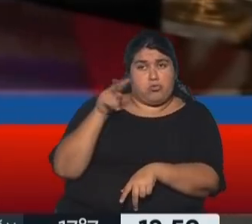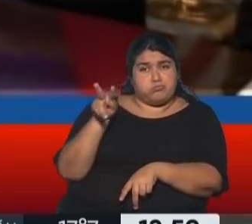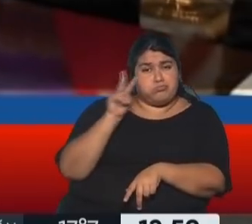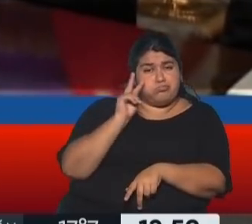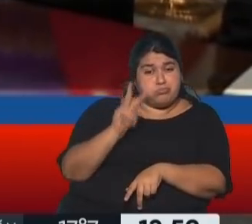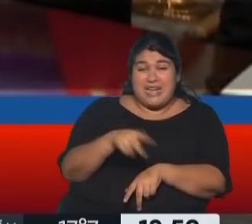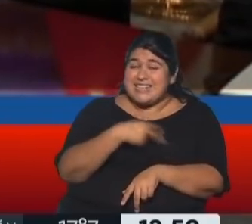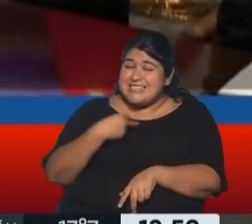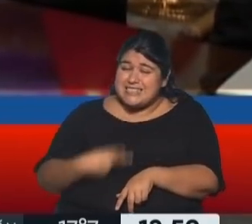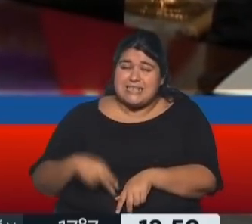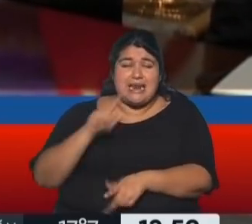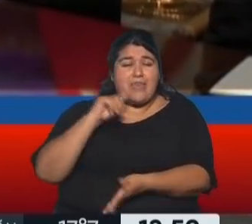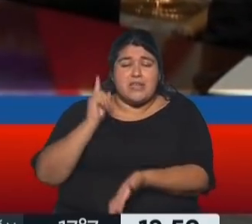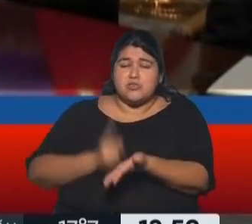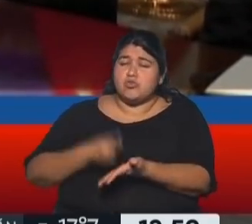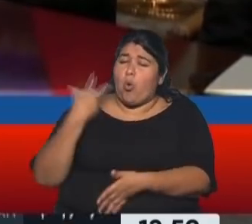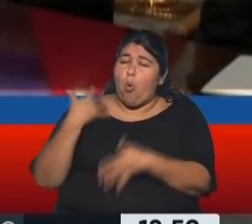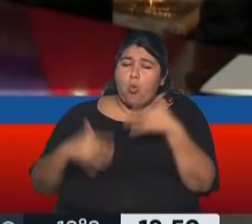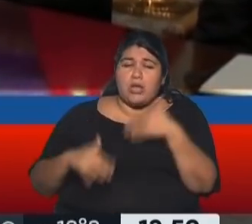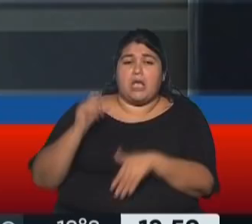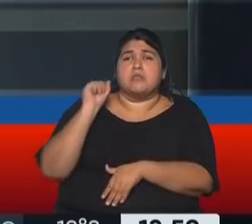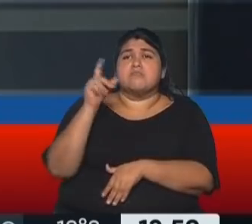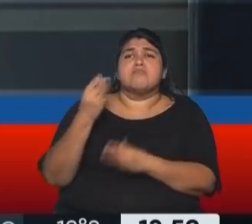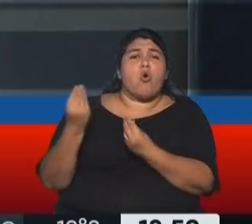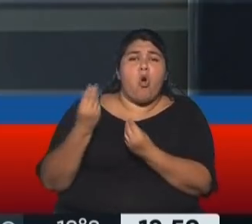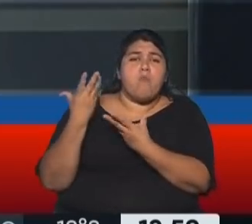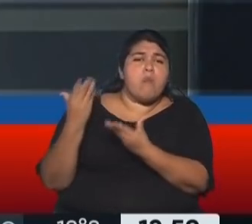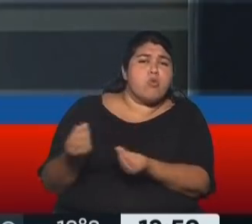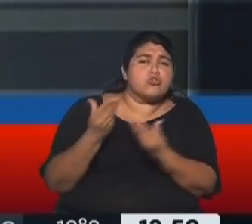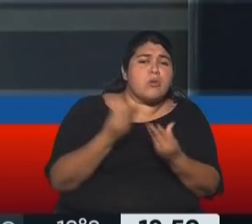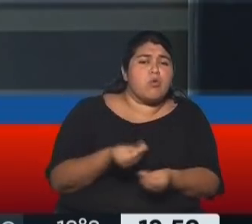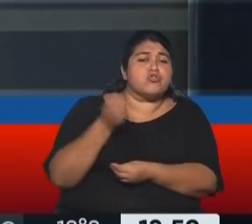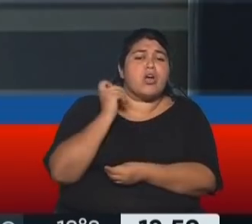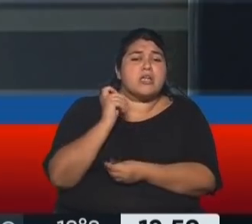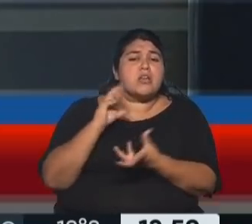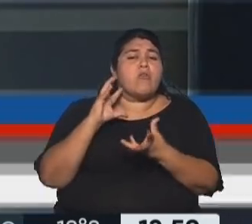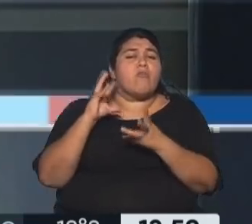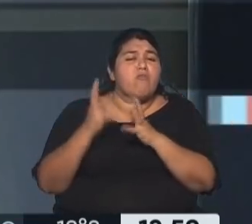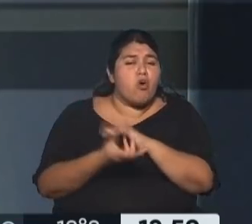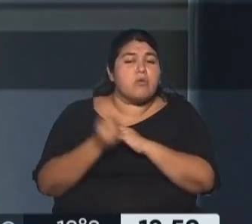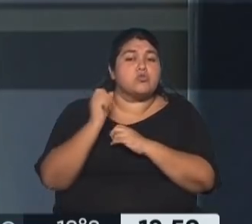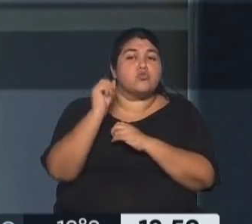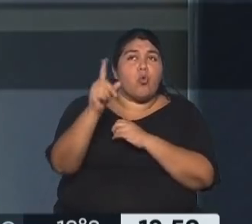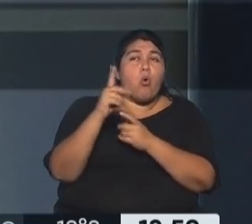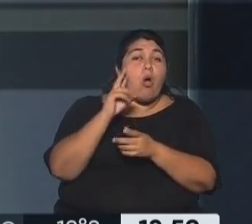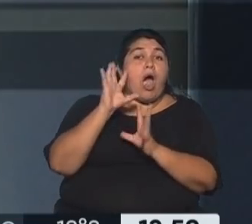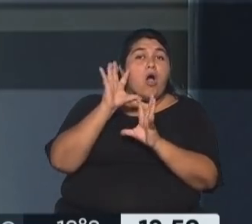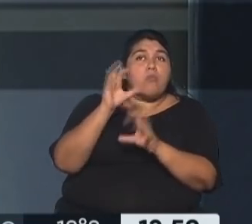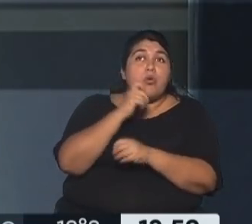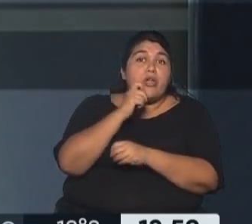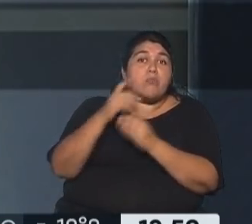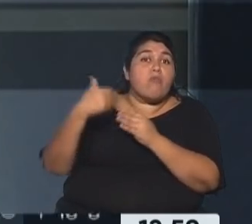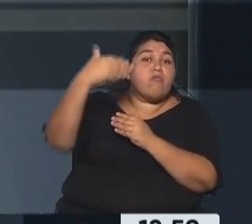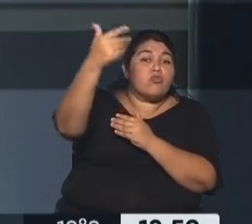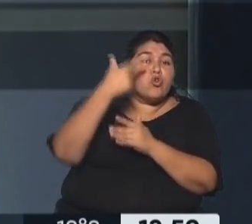make a decision for themselves about where they want to stand and how they want the history books to look at them and view their